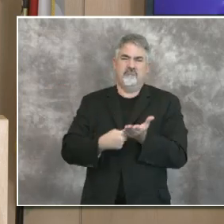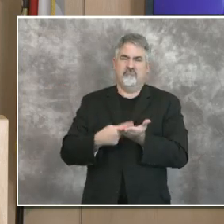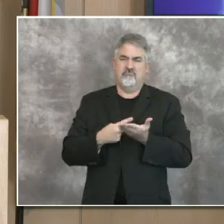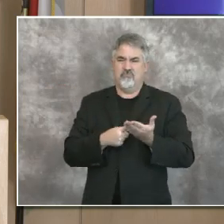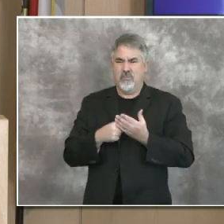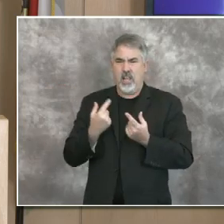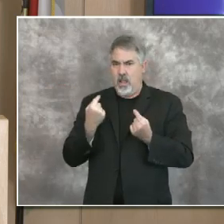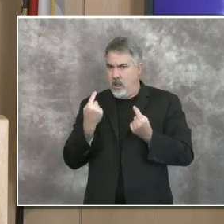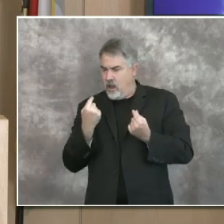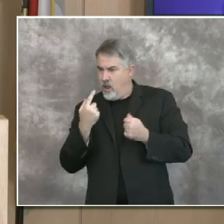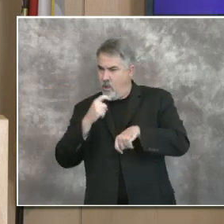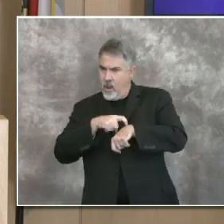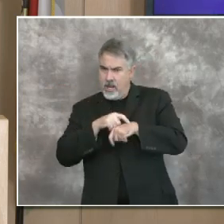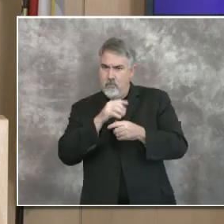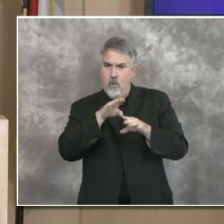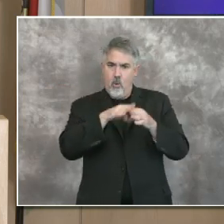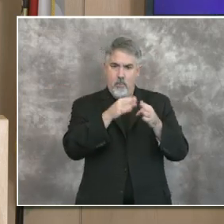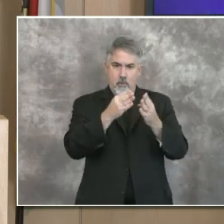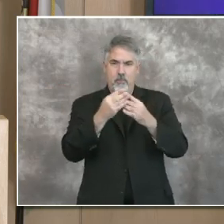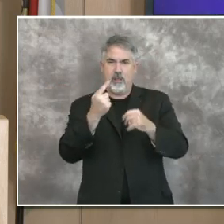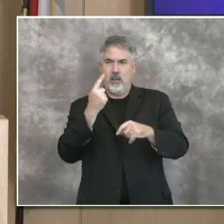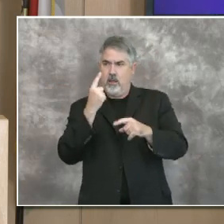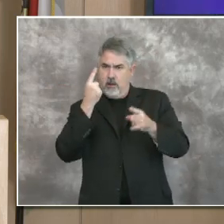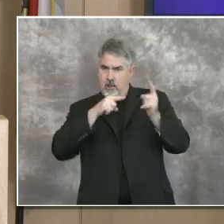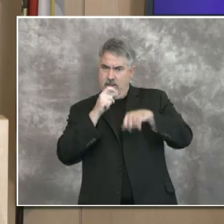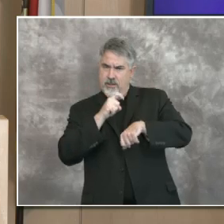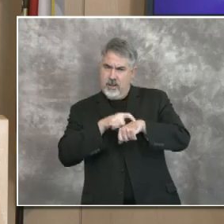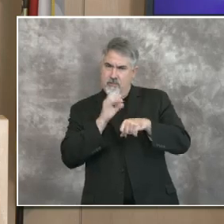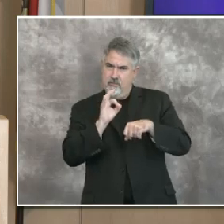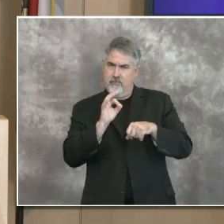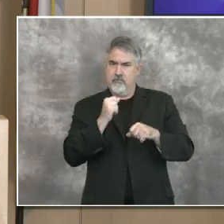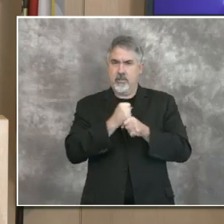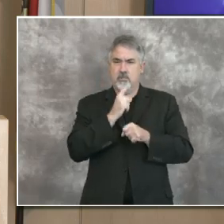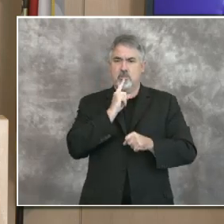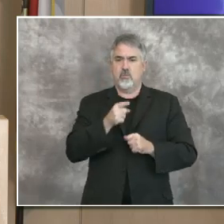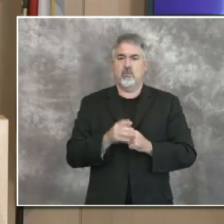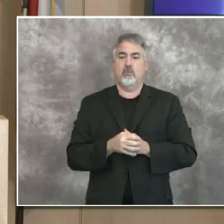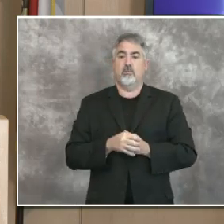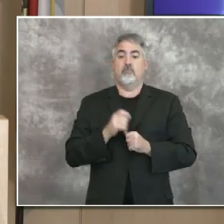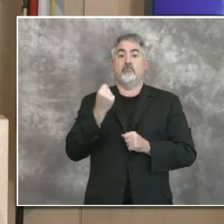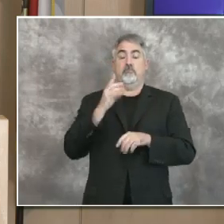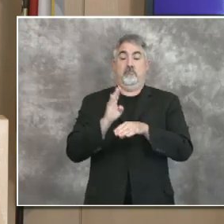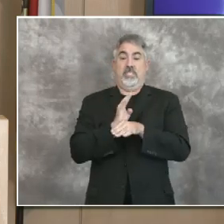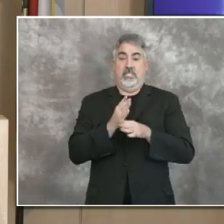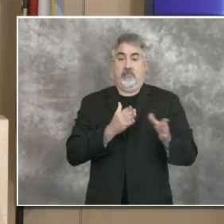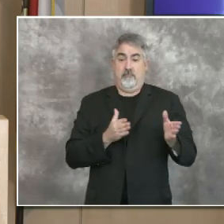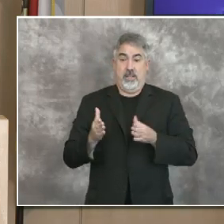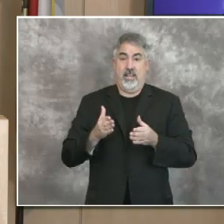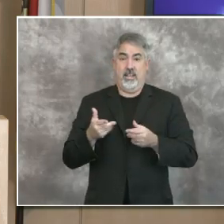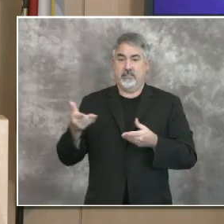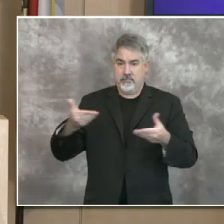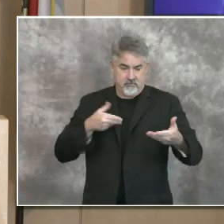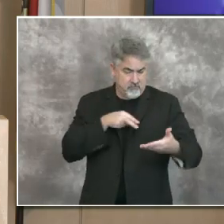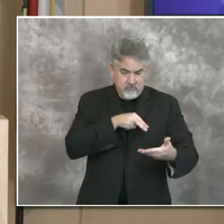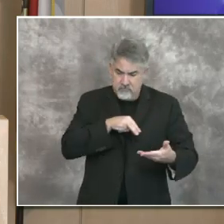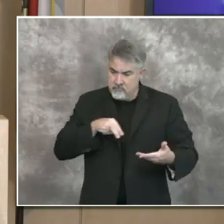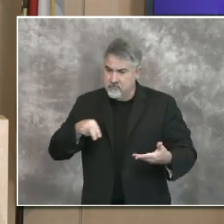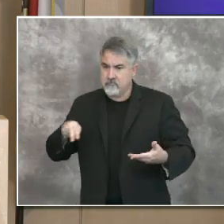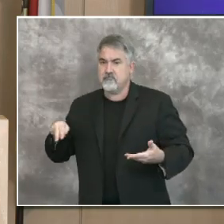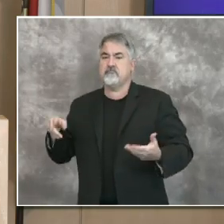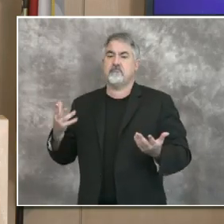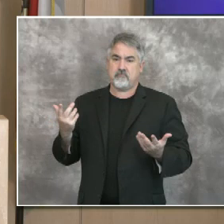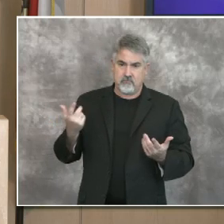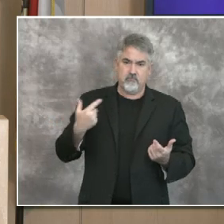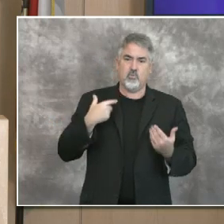the time comes. We have received business plans from you, including, I want to thank